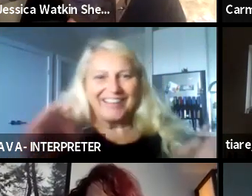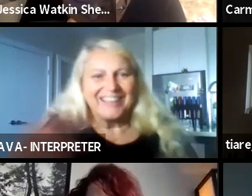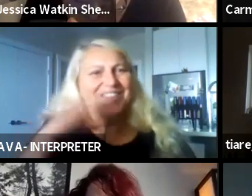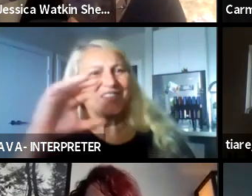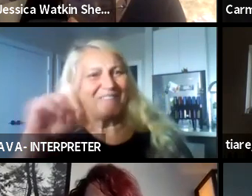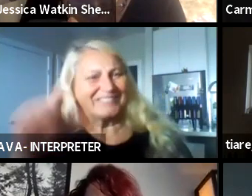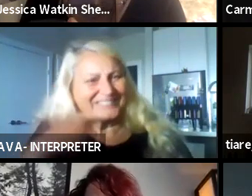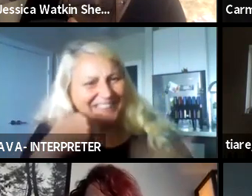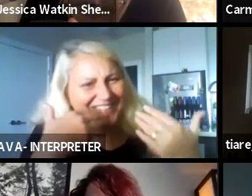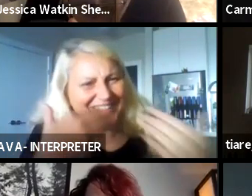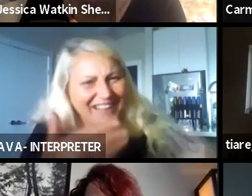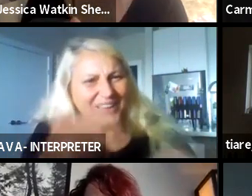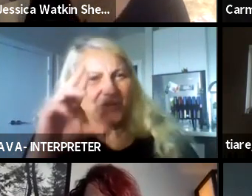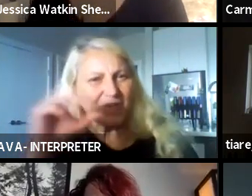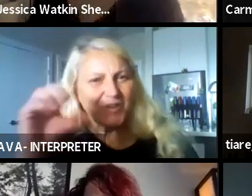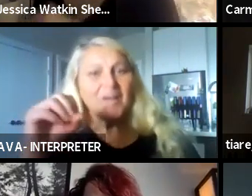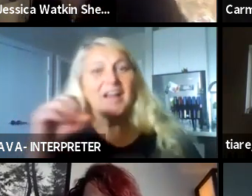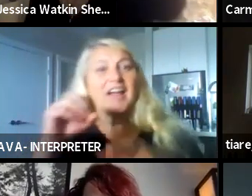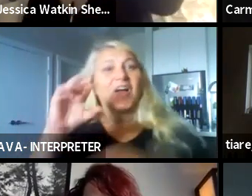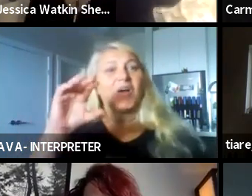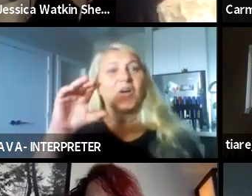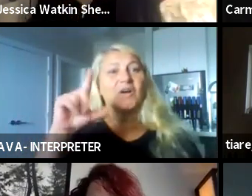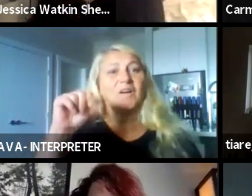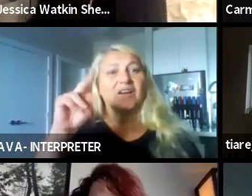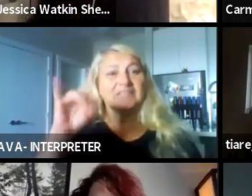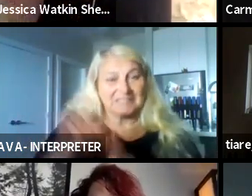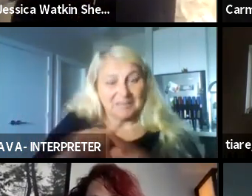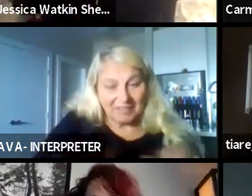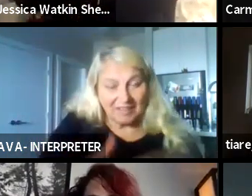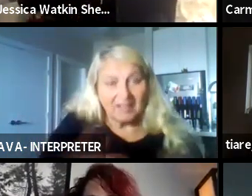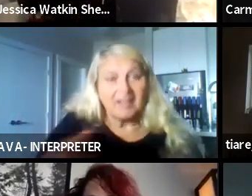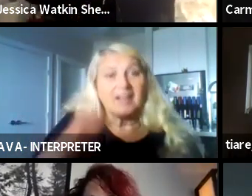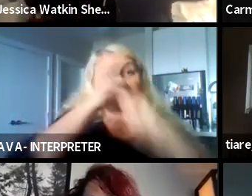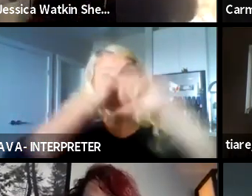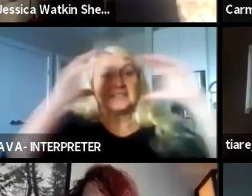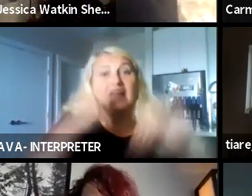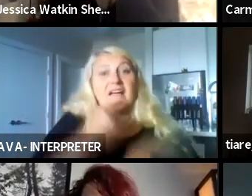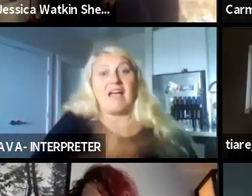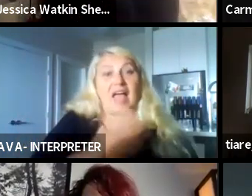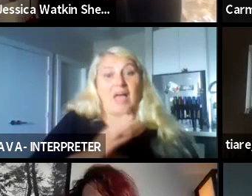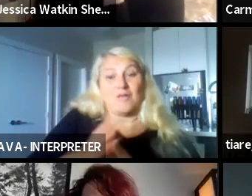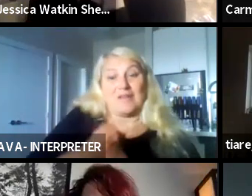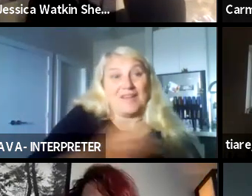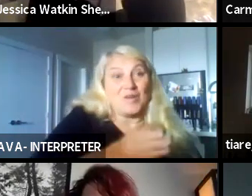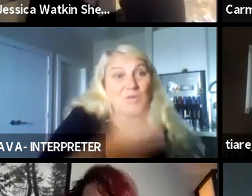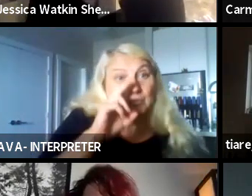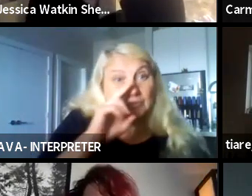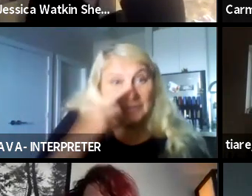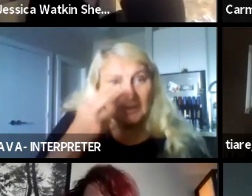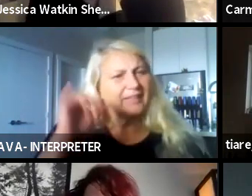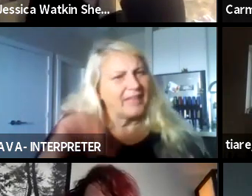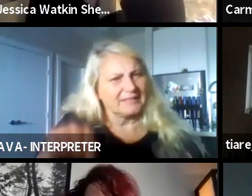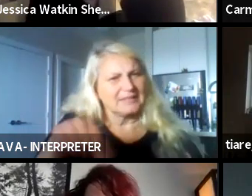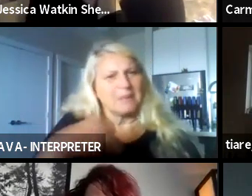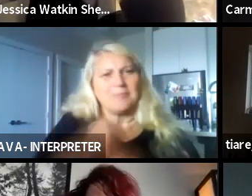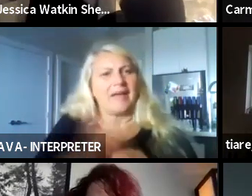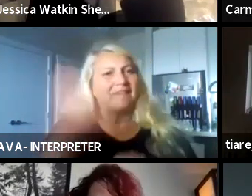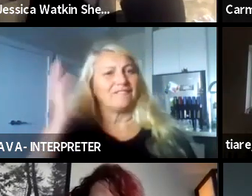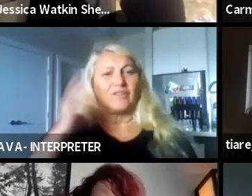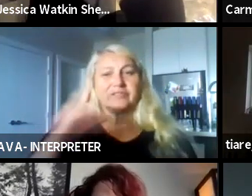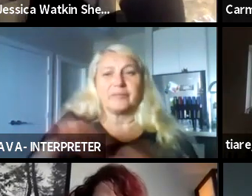And as I always have to remind myself, the practices that we do to meet, those are practices that were perfected by colonialism